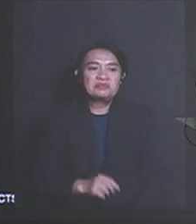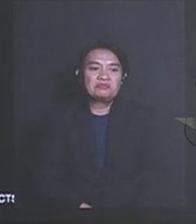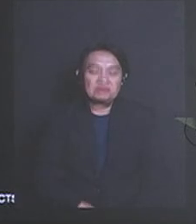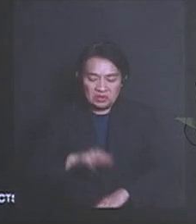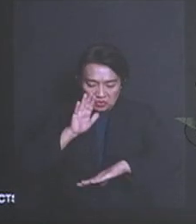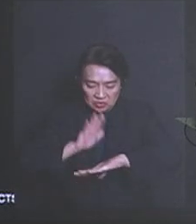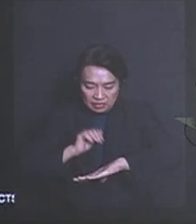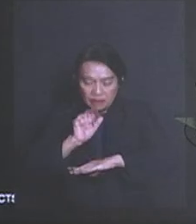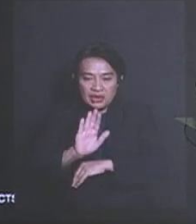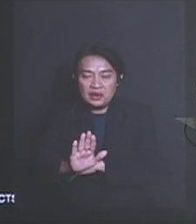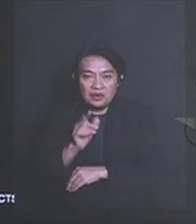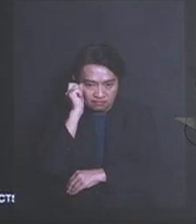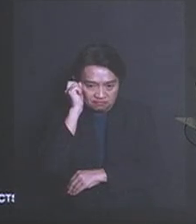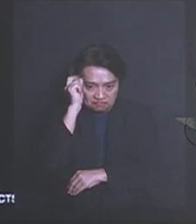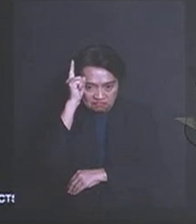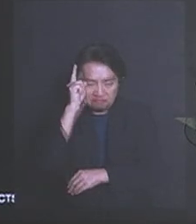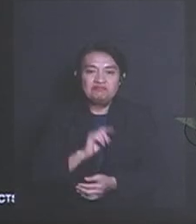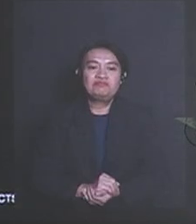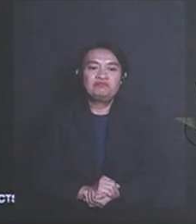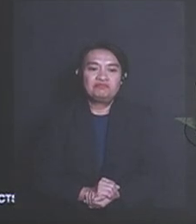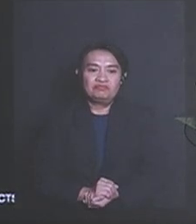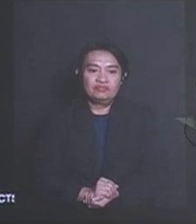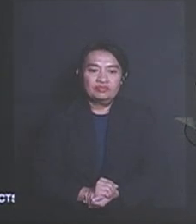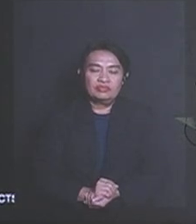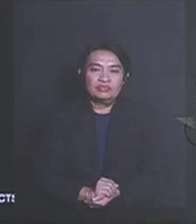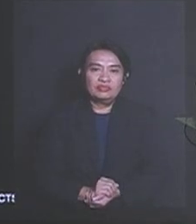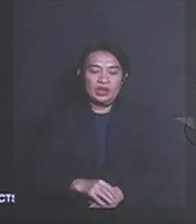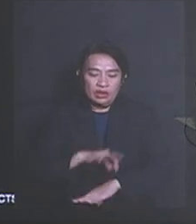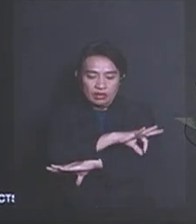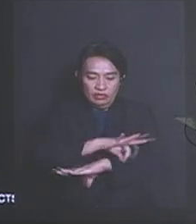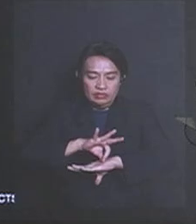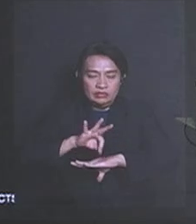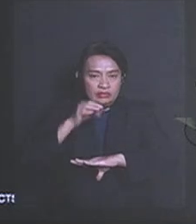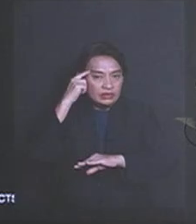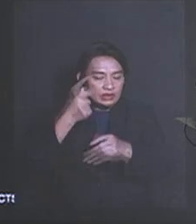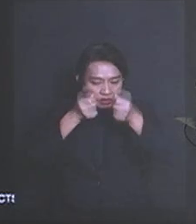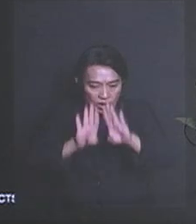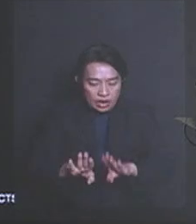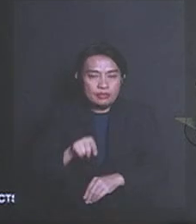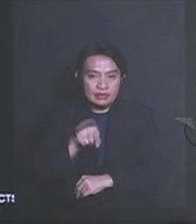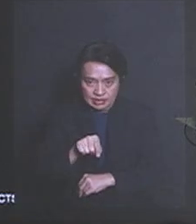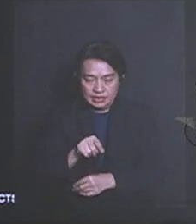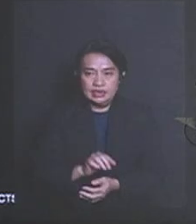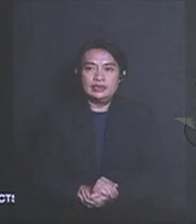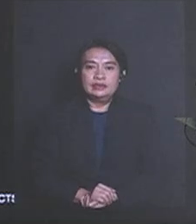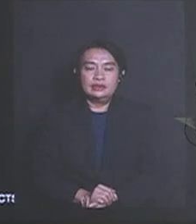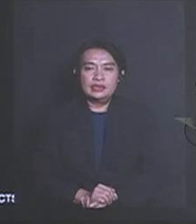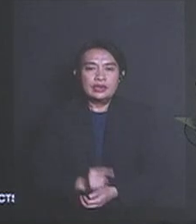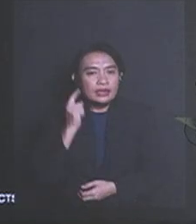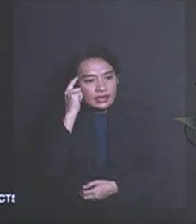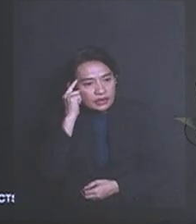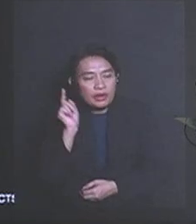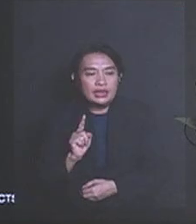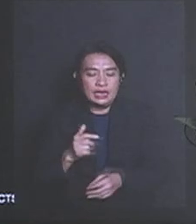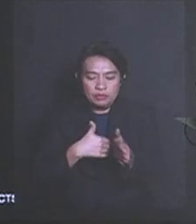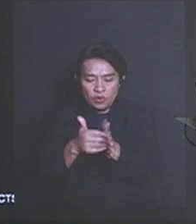And with our new design, we think that colors would be the good, fresh, and bright addition to the dusky environment of Klong Toi. The